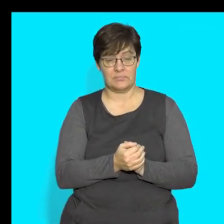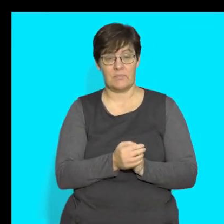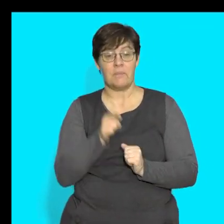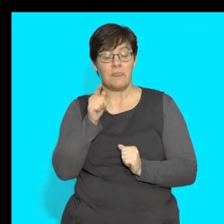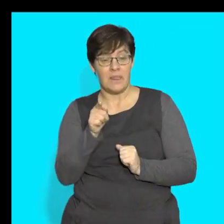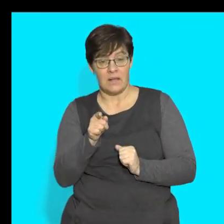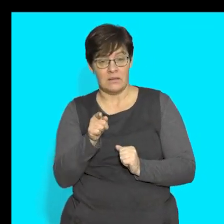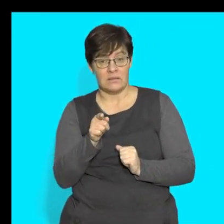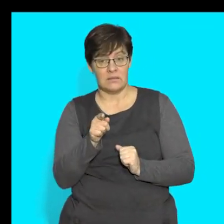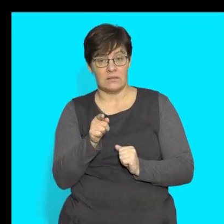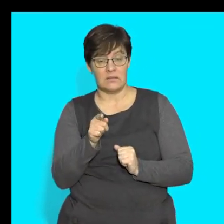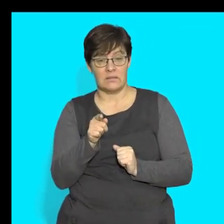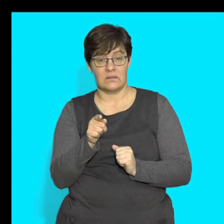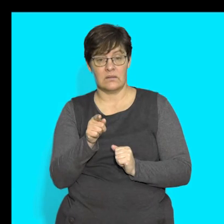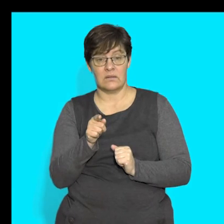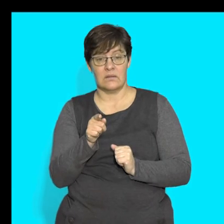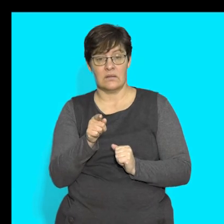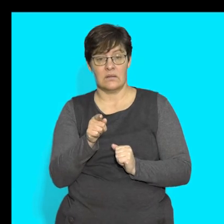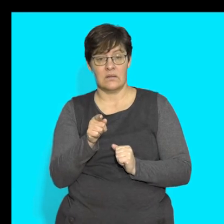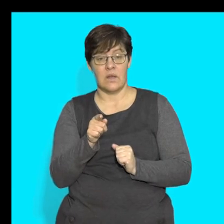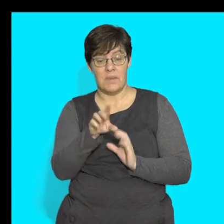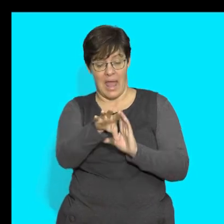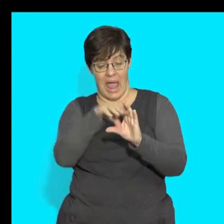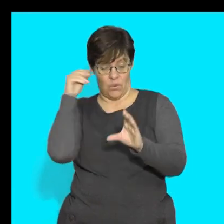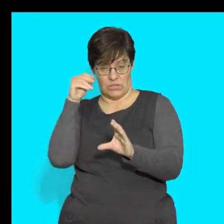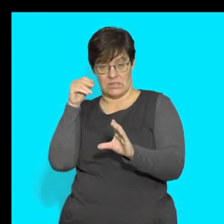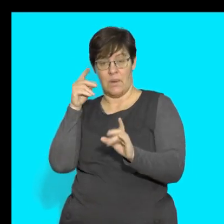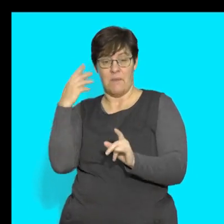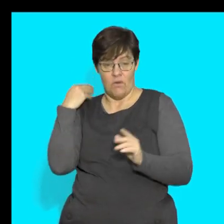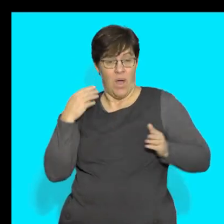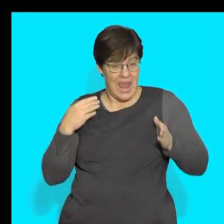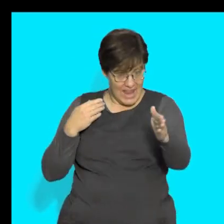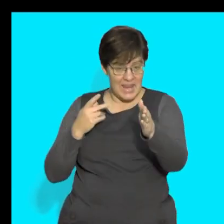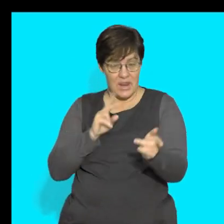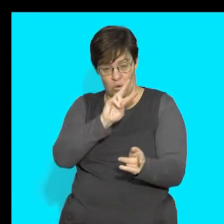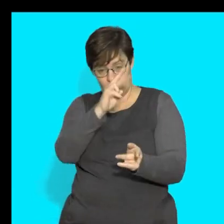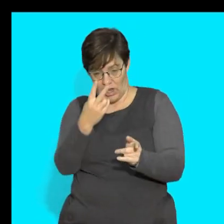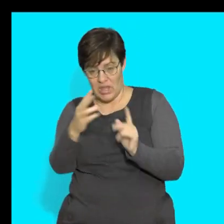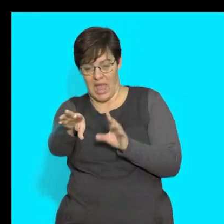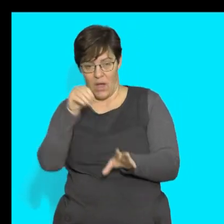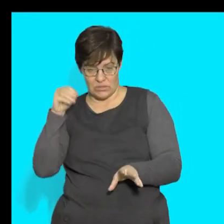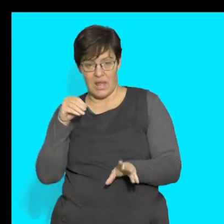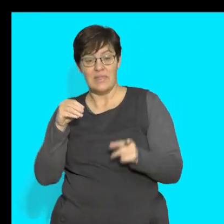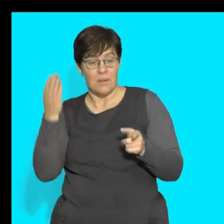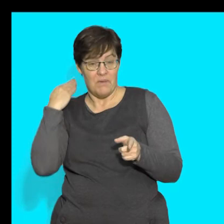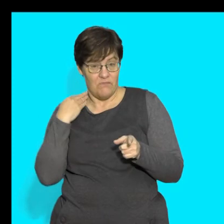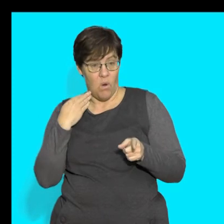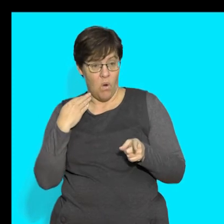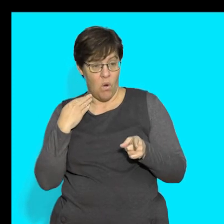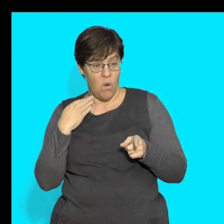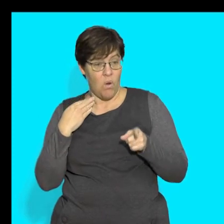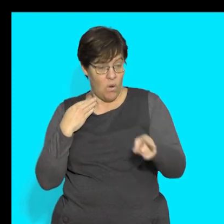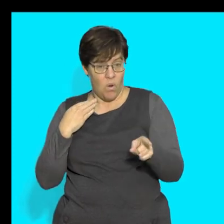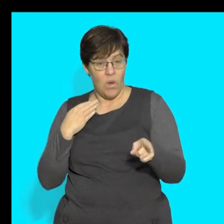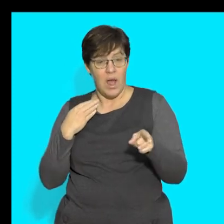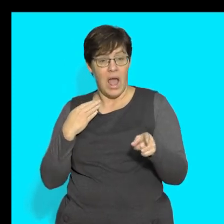this direction is going to be, the current is going to come out over here. And the current over here is going to go